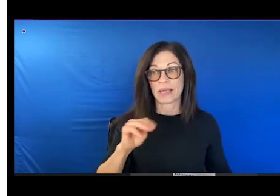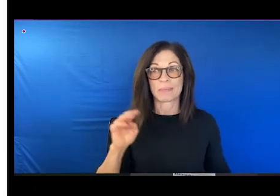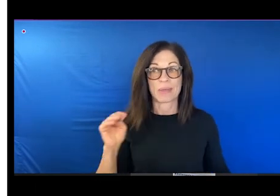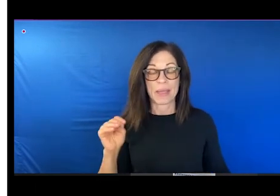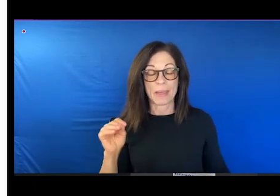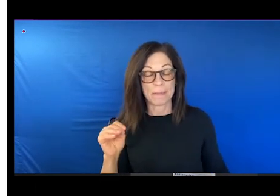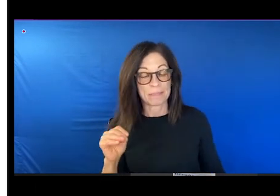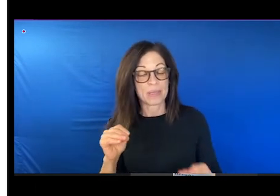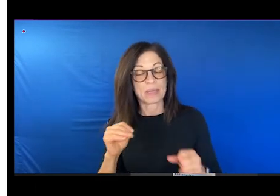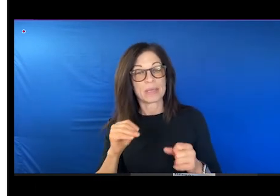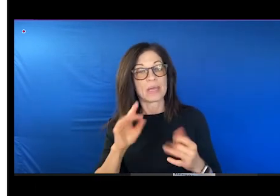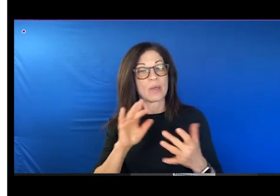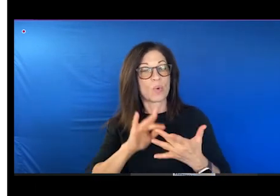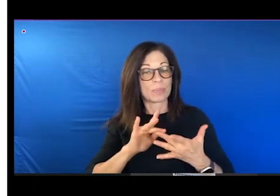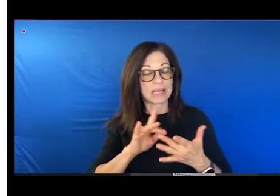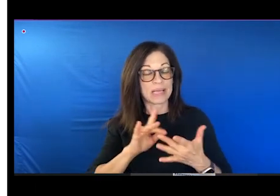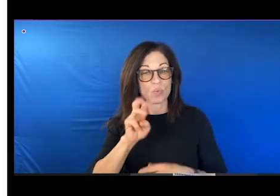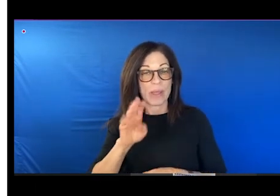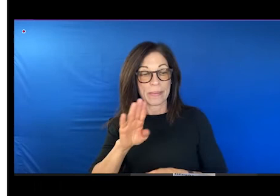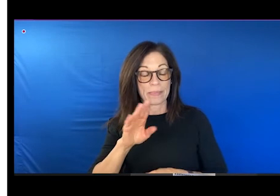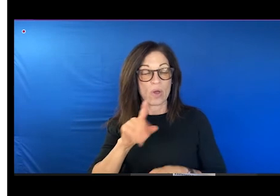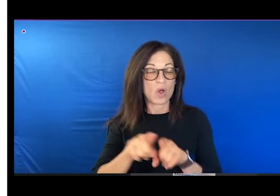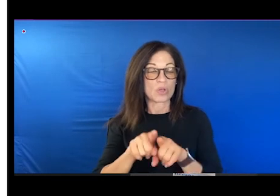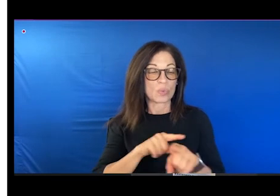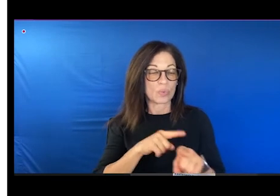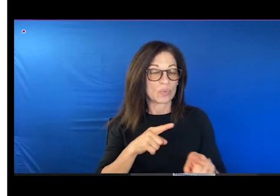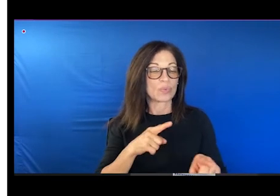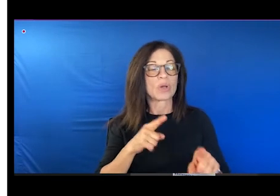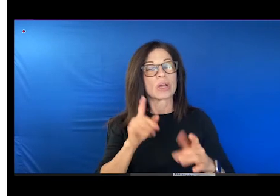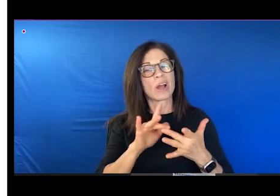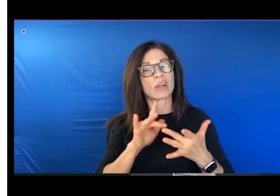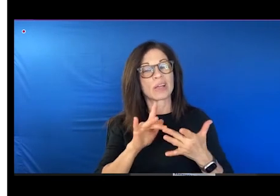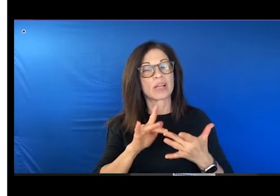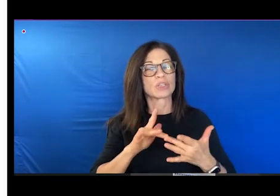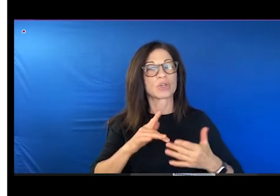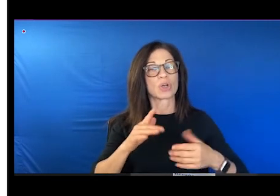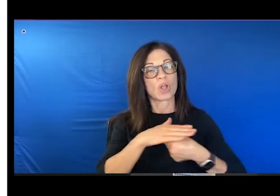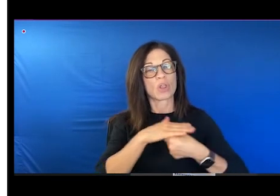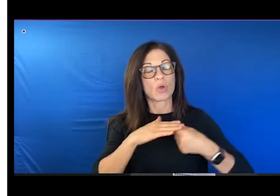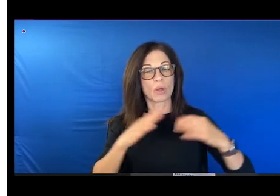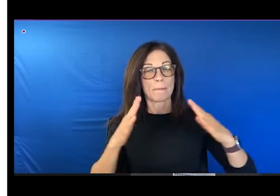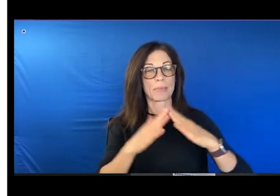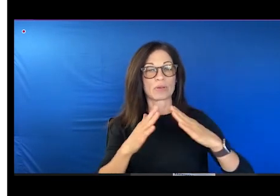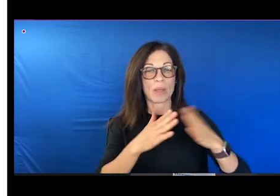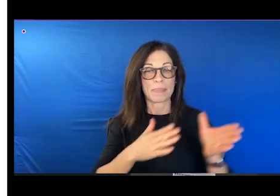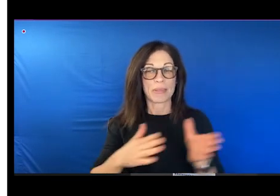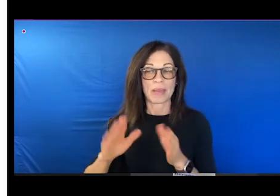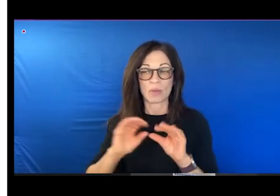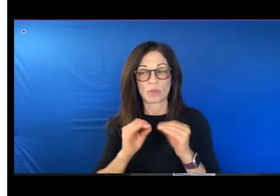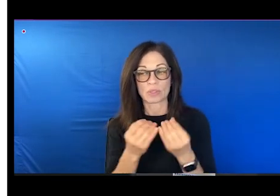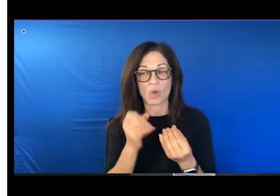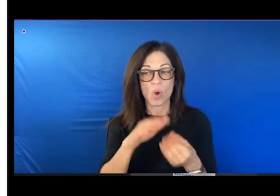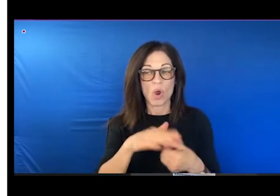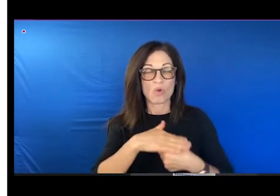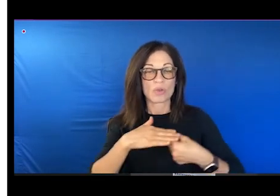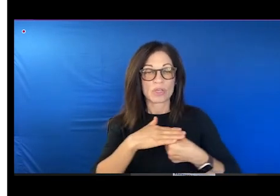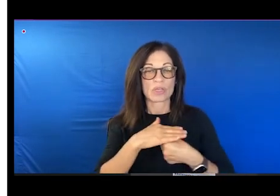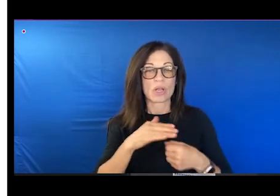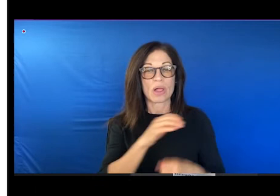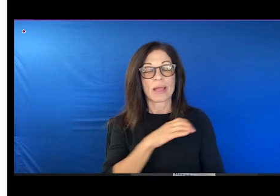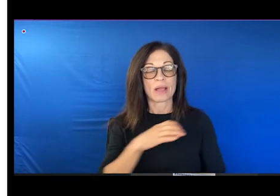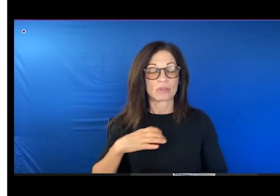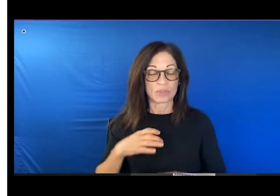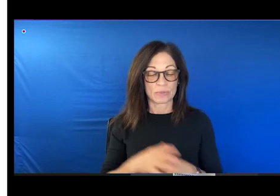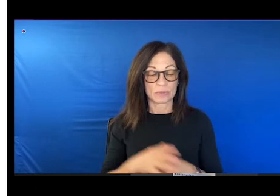the NCMM website. We have point people. You could also contact your local metropolitan planning organization or